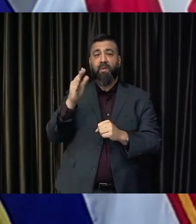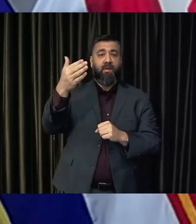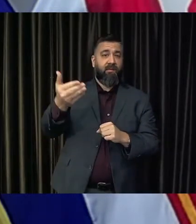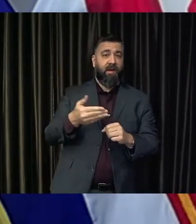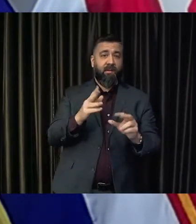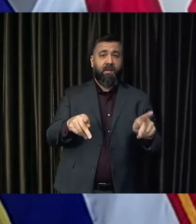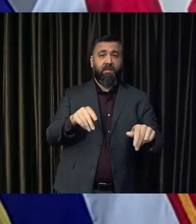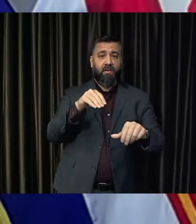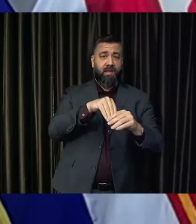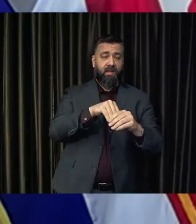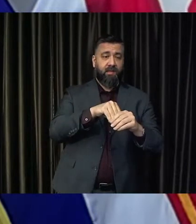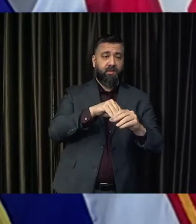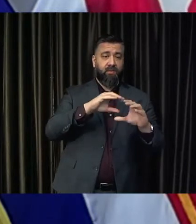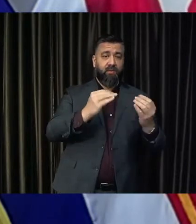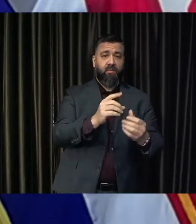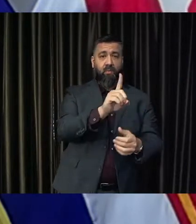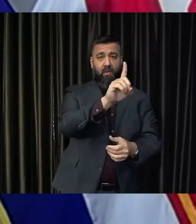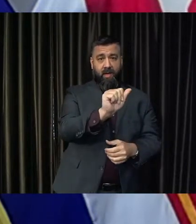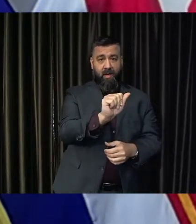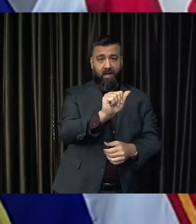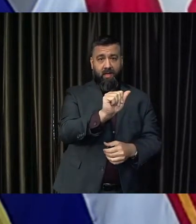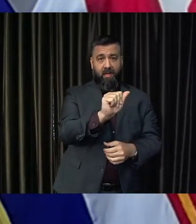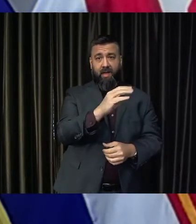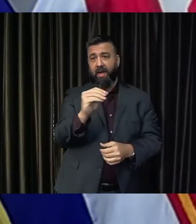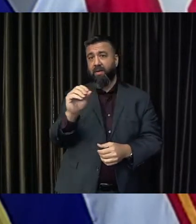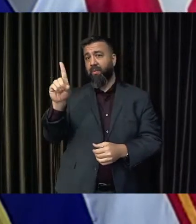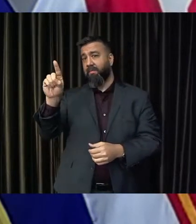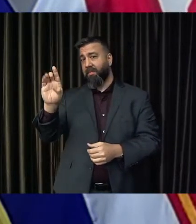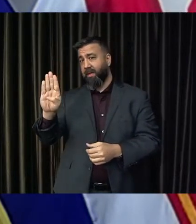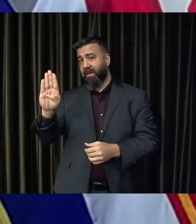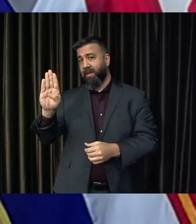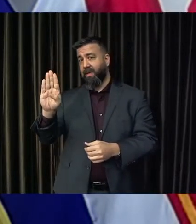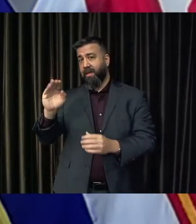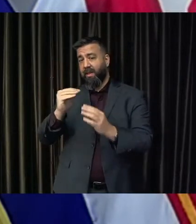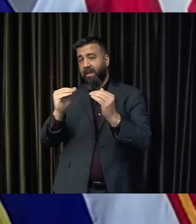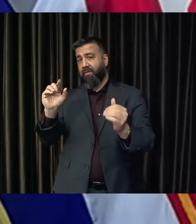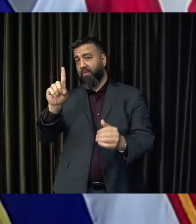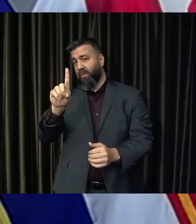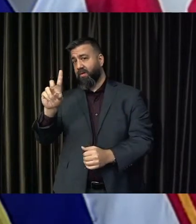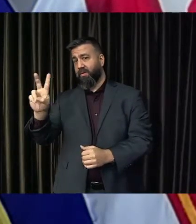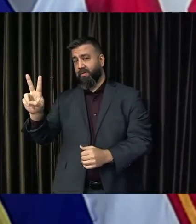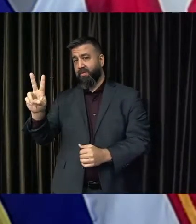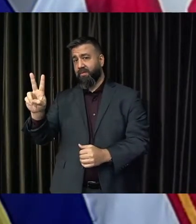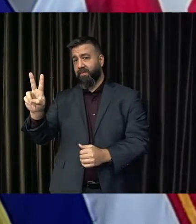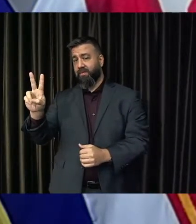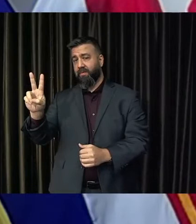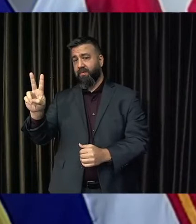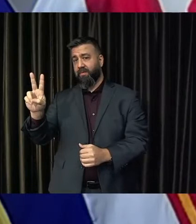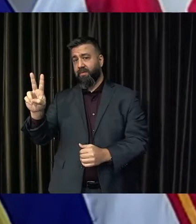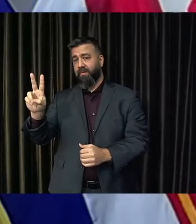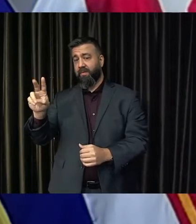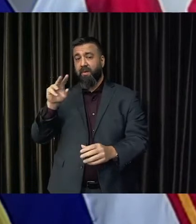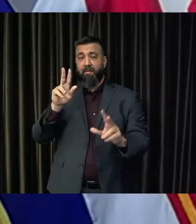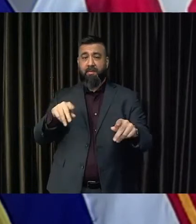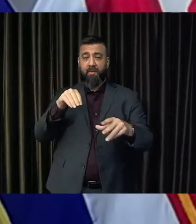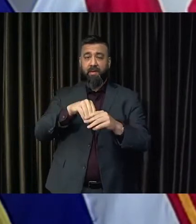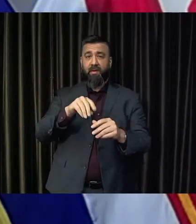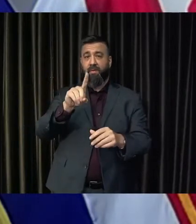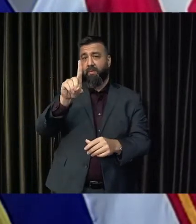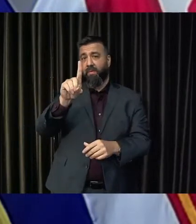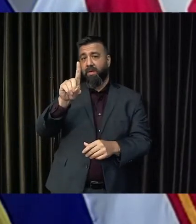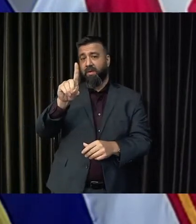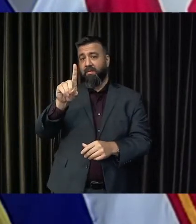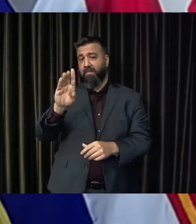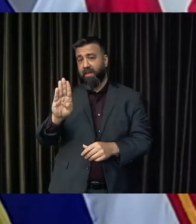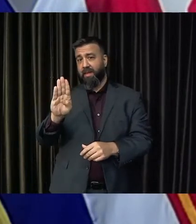1A and in Tiers 1 and 2 of Phase 1B. Those in Phase 1B Tier 3 will not be